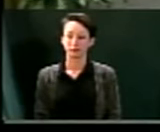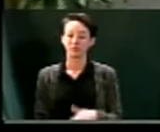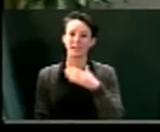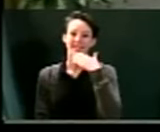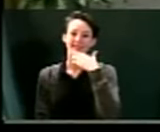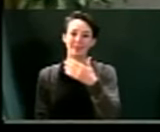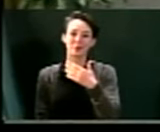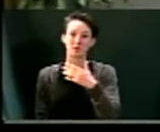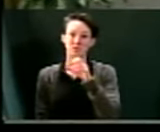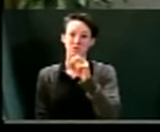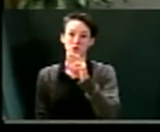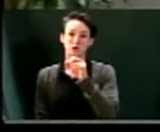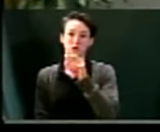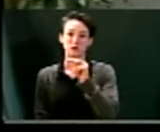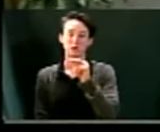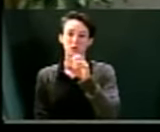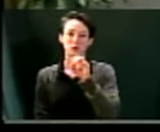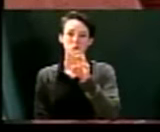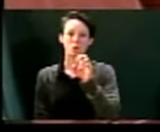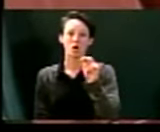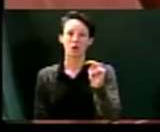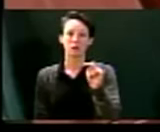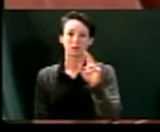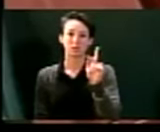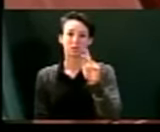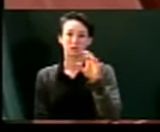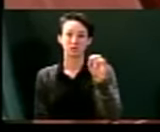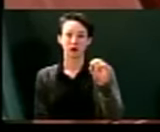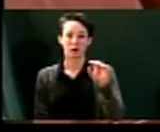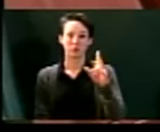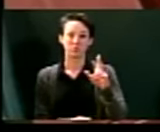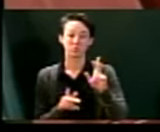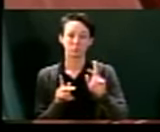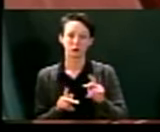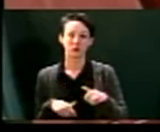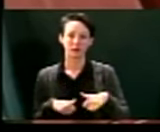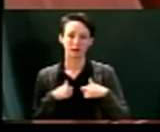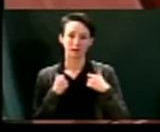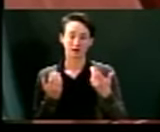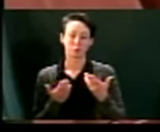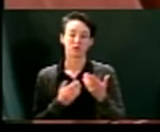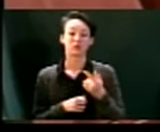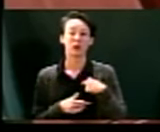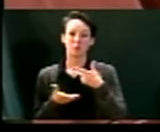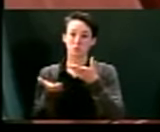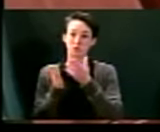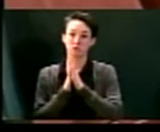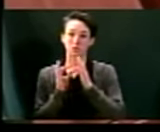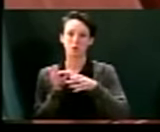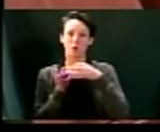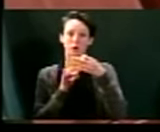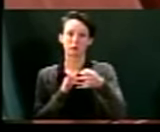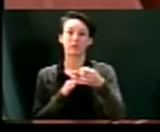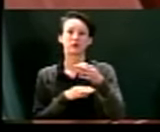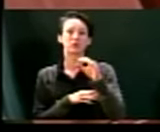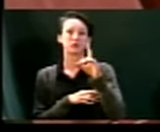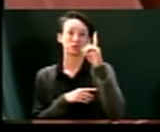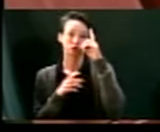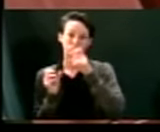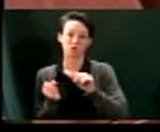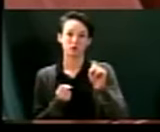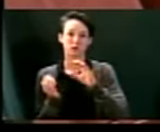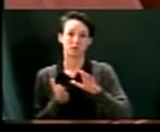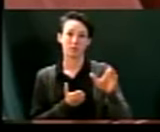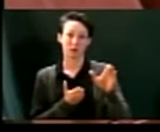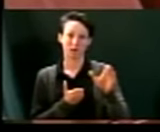Thank you, Susan Swan, Knox County resident. I'm requesting a postponement of the strategic